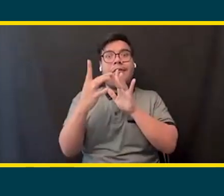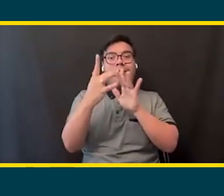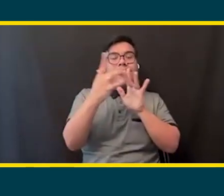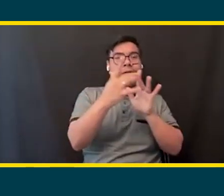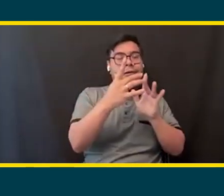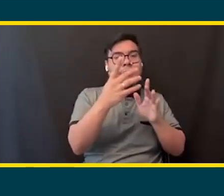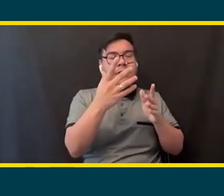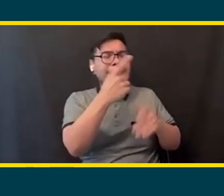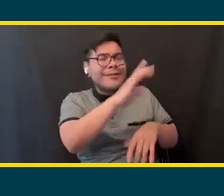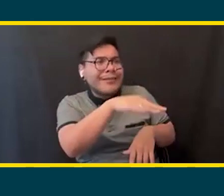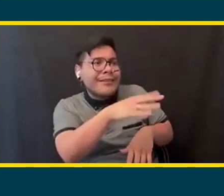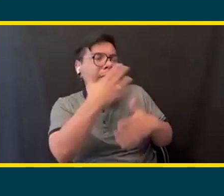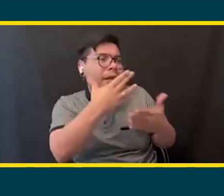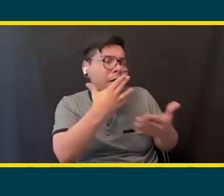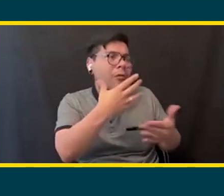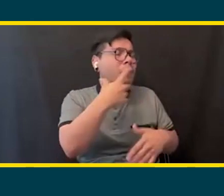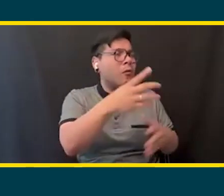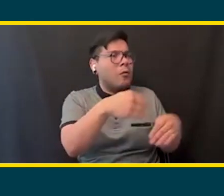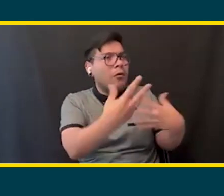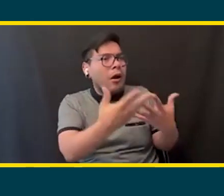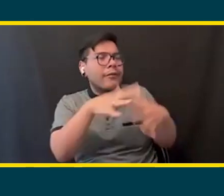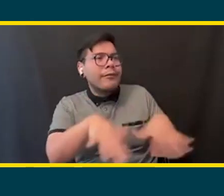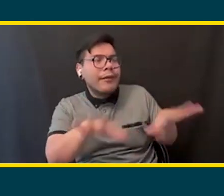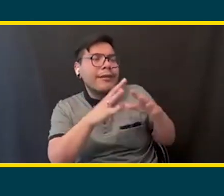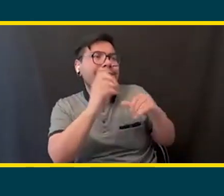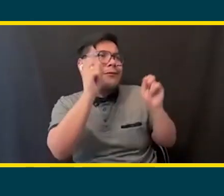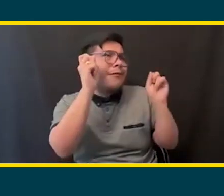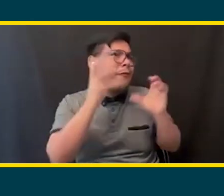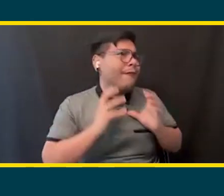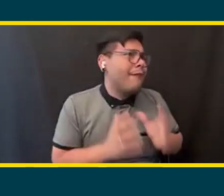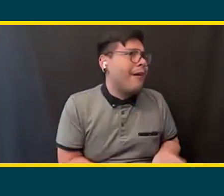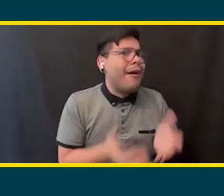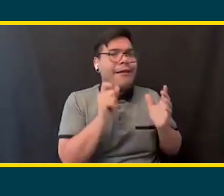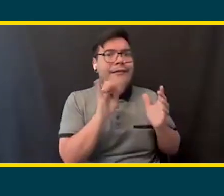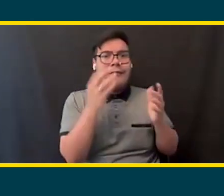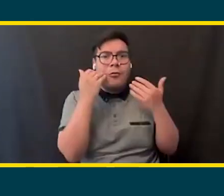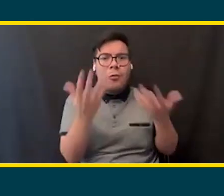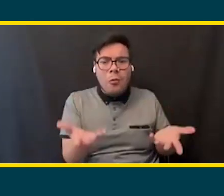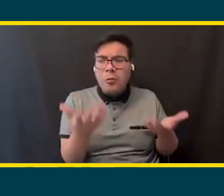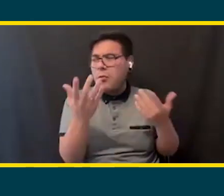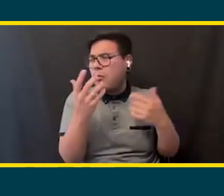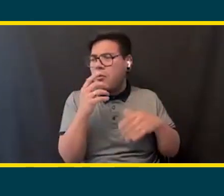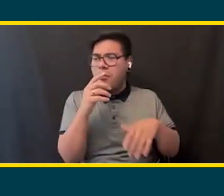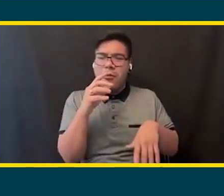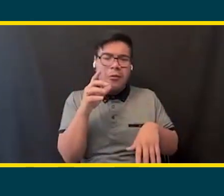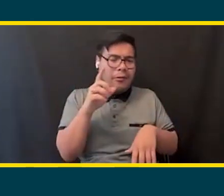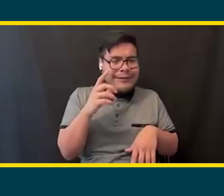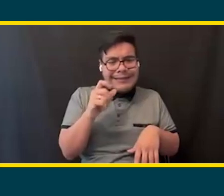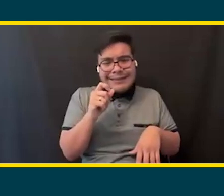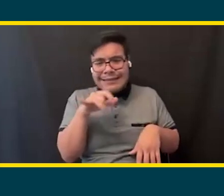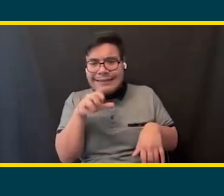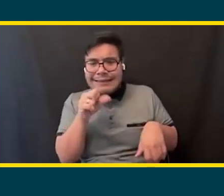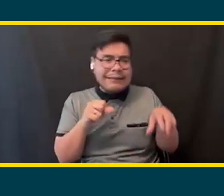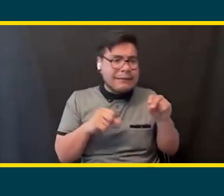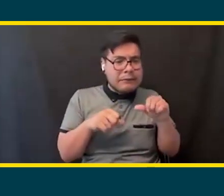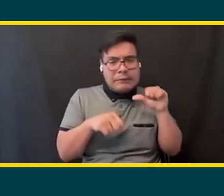the space to know that it's okay if I don't know exactly who I am or where I'm going. I mean, I work with students, I'm a